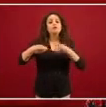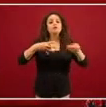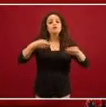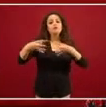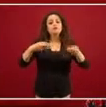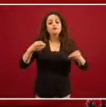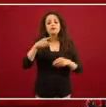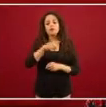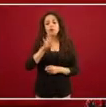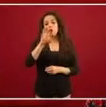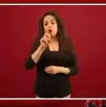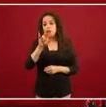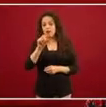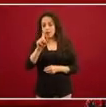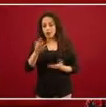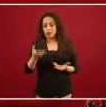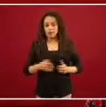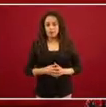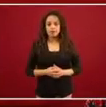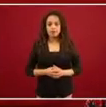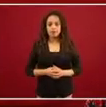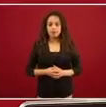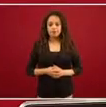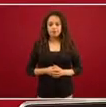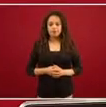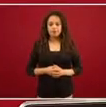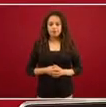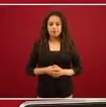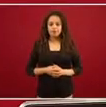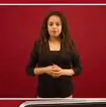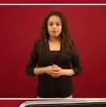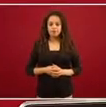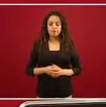And as we move forward